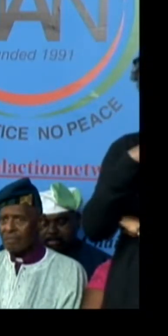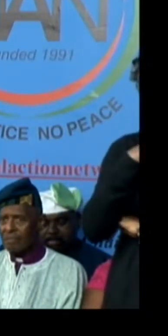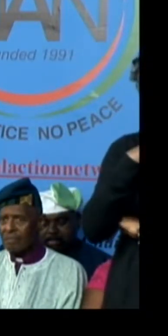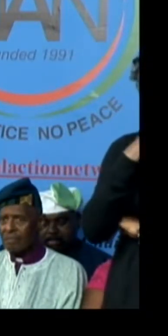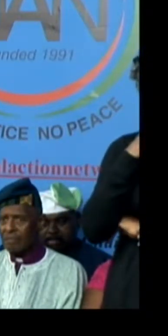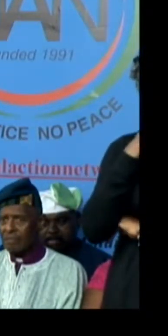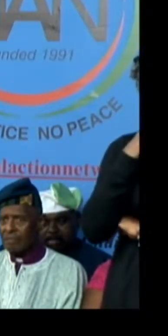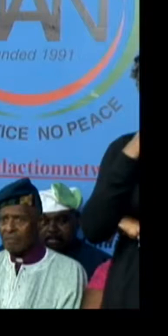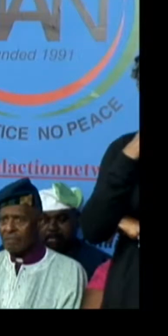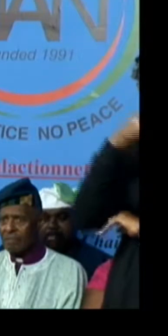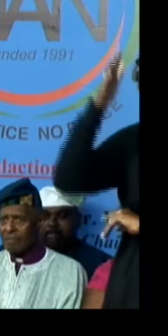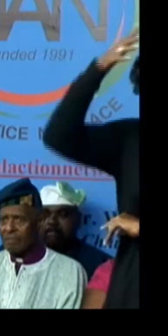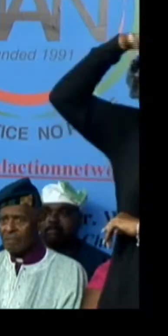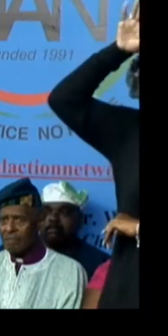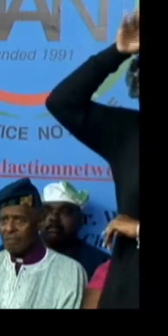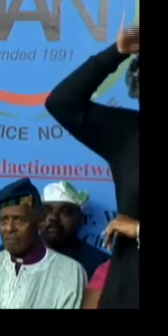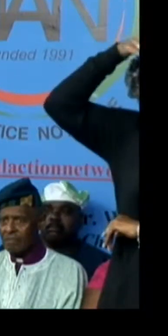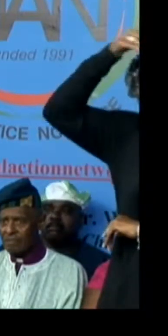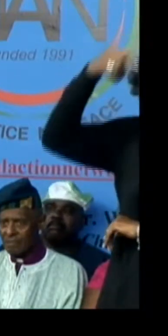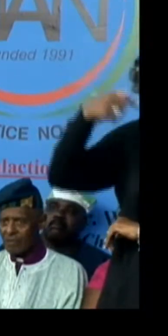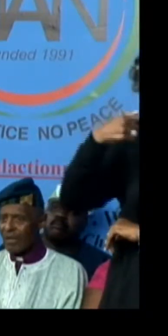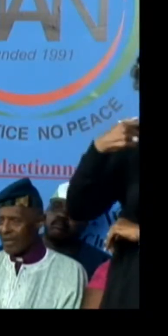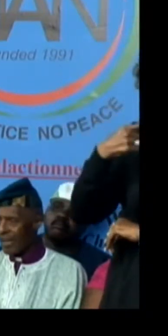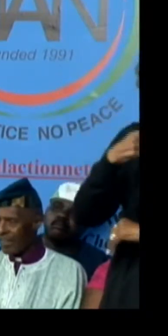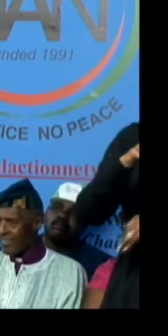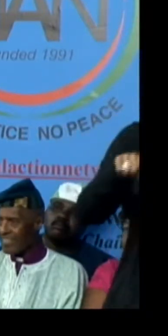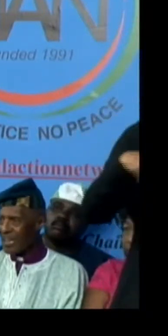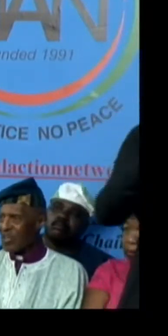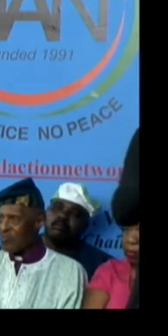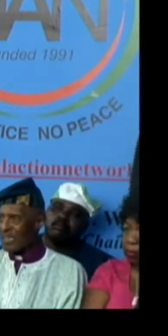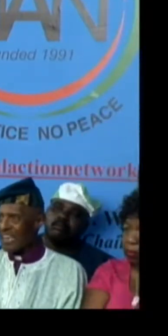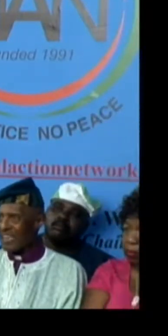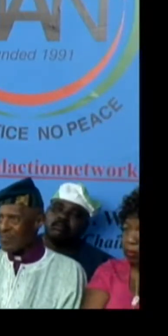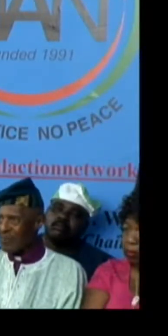put them in the quote paddy wagon.